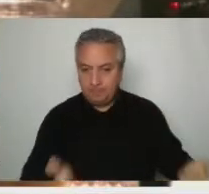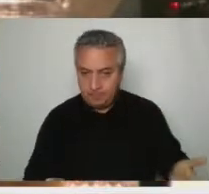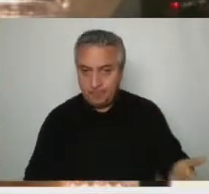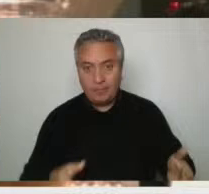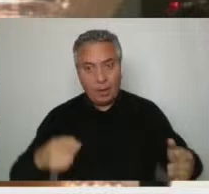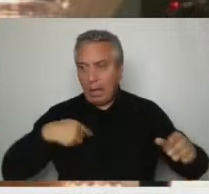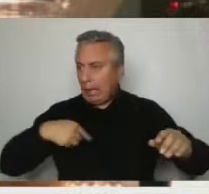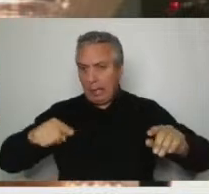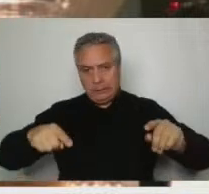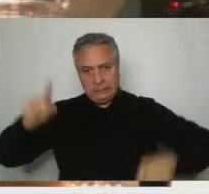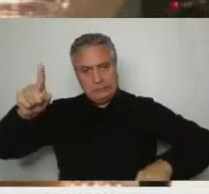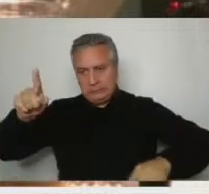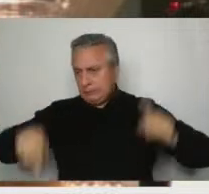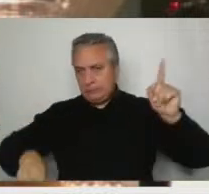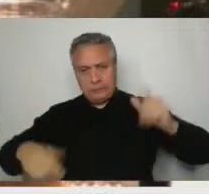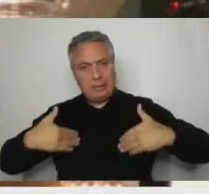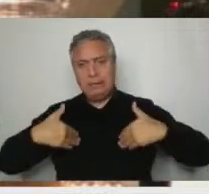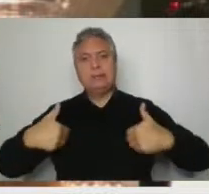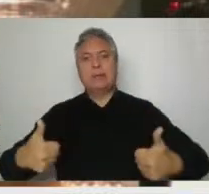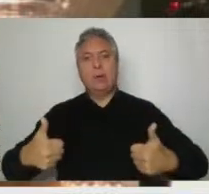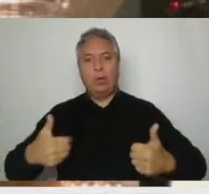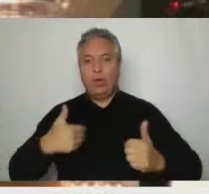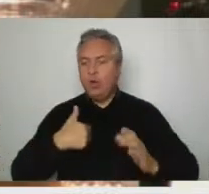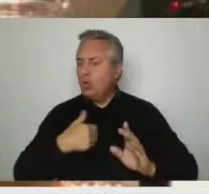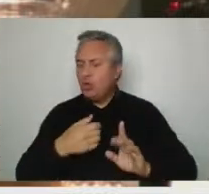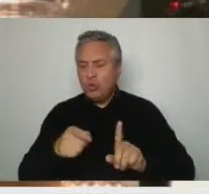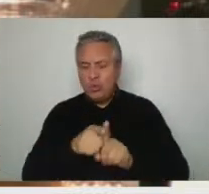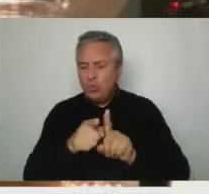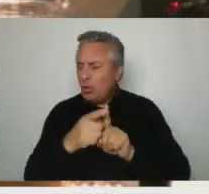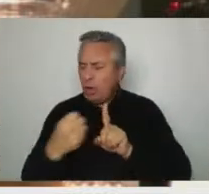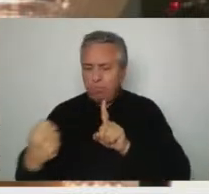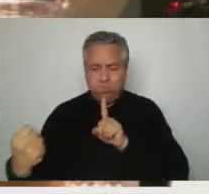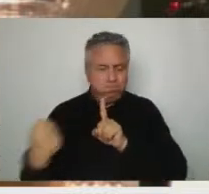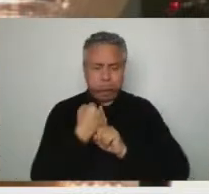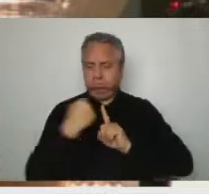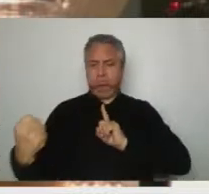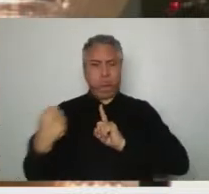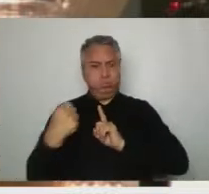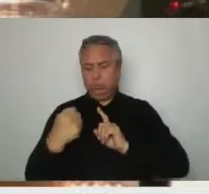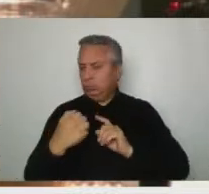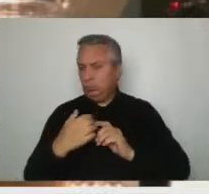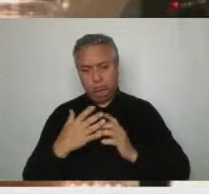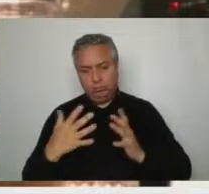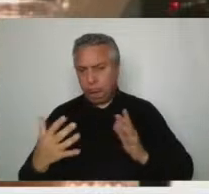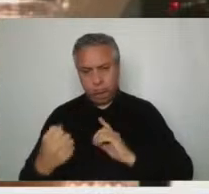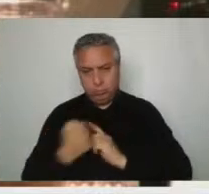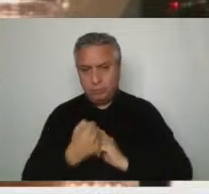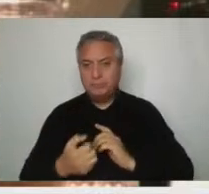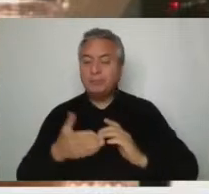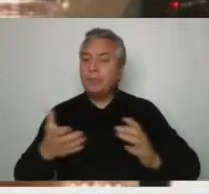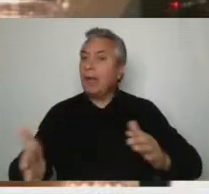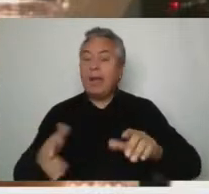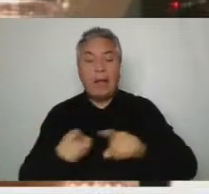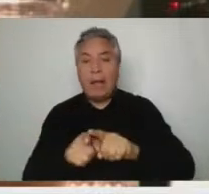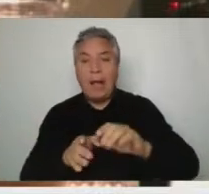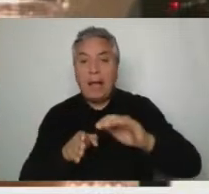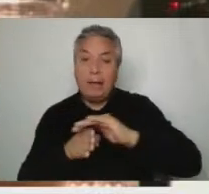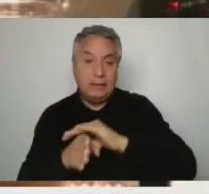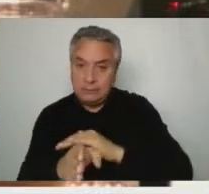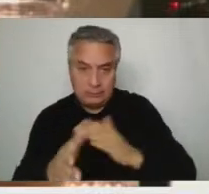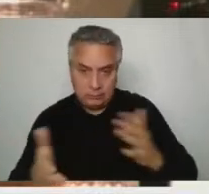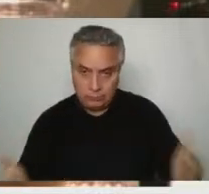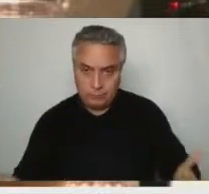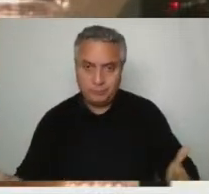Inequality in health affects us tremendously, and that is quite evident in access.